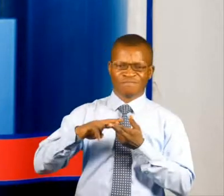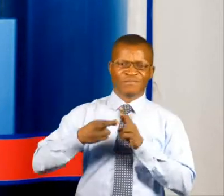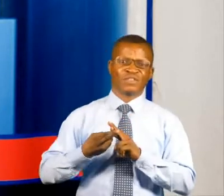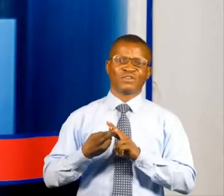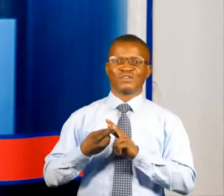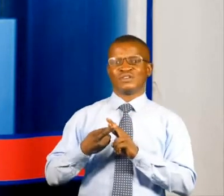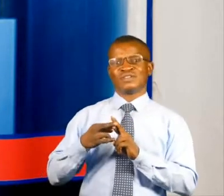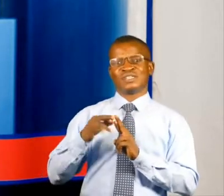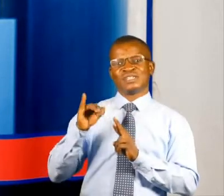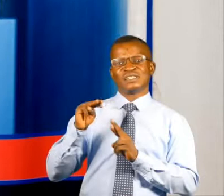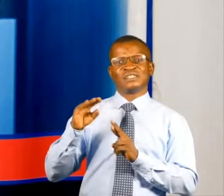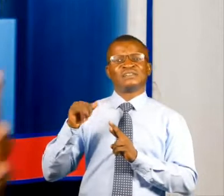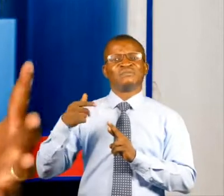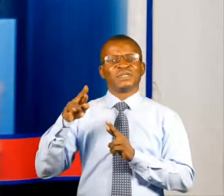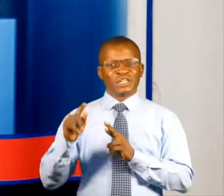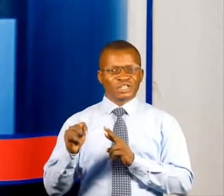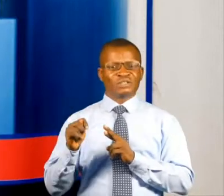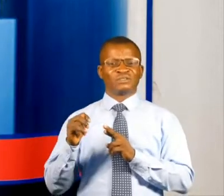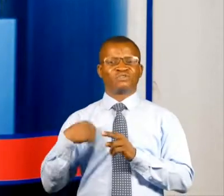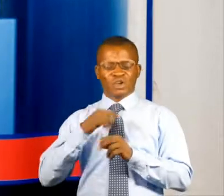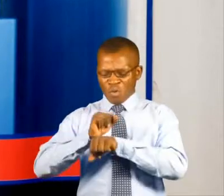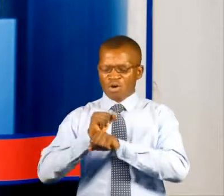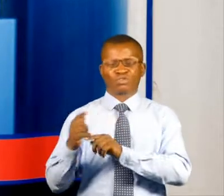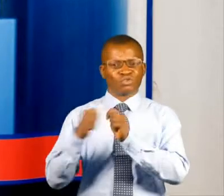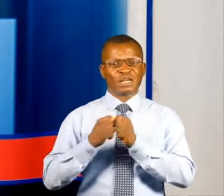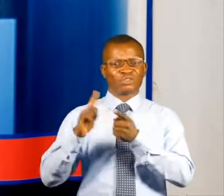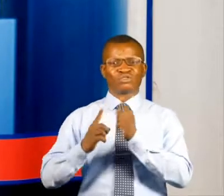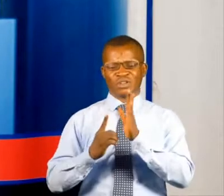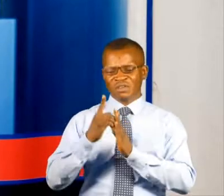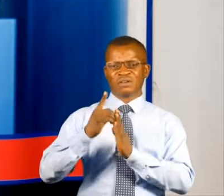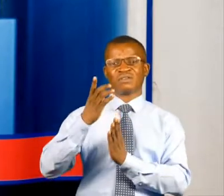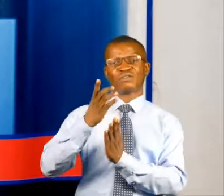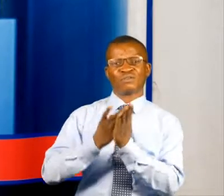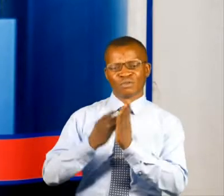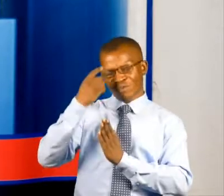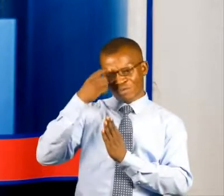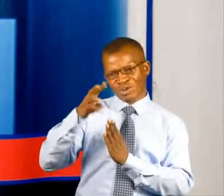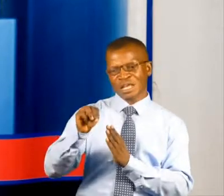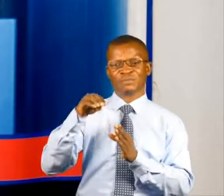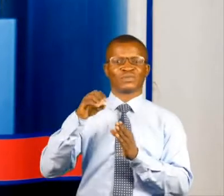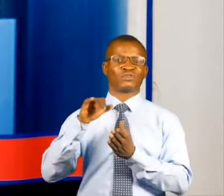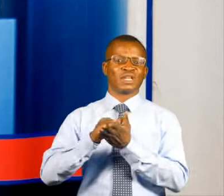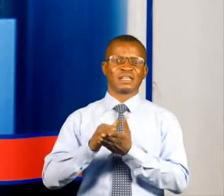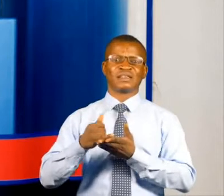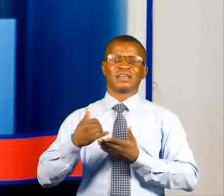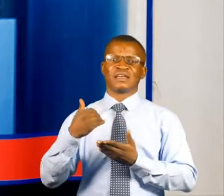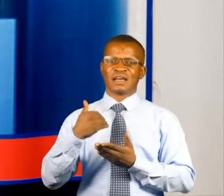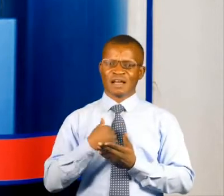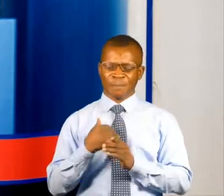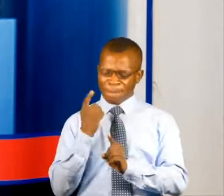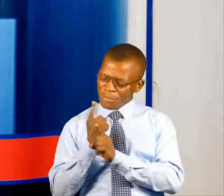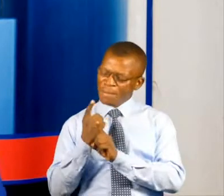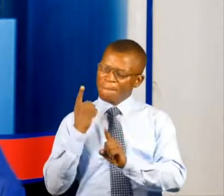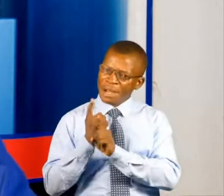closest sister organization, Nigerian Immigration, we are working together in developing the curriculum for them, you